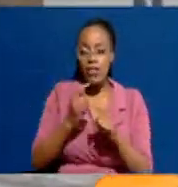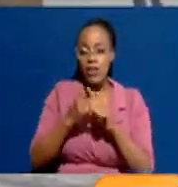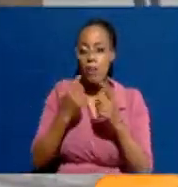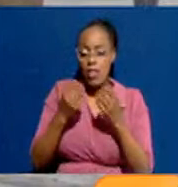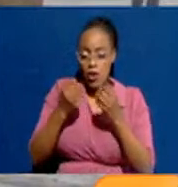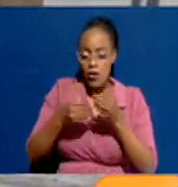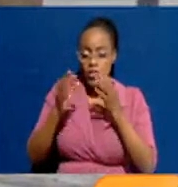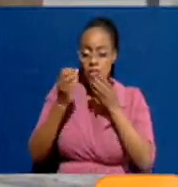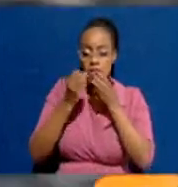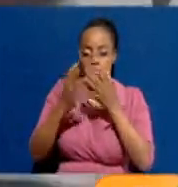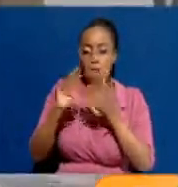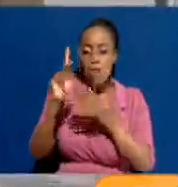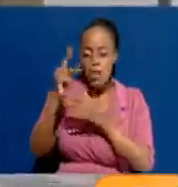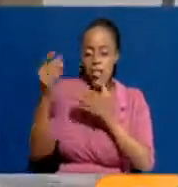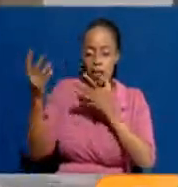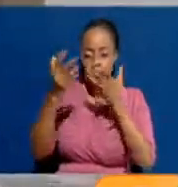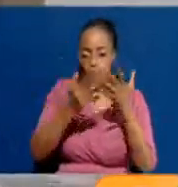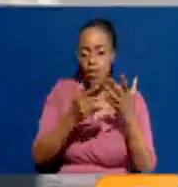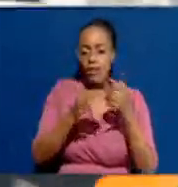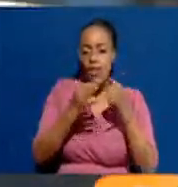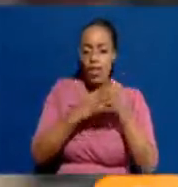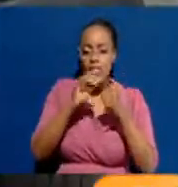official data, Kenya imports an average of